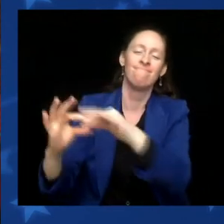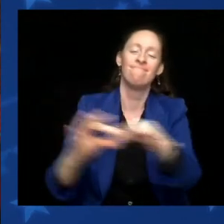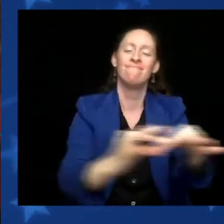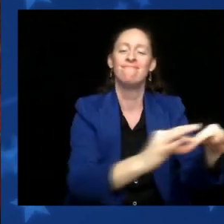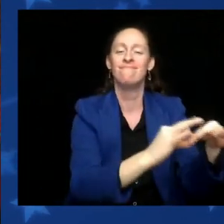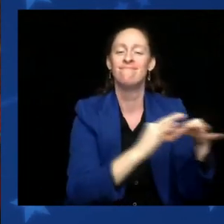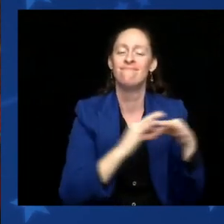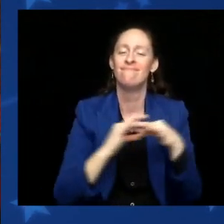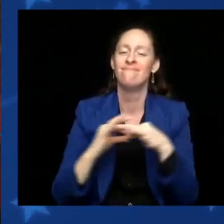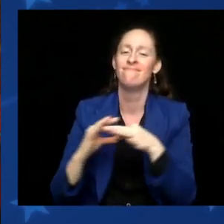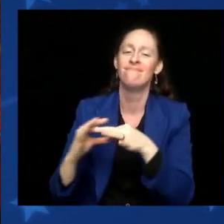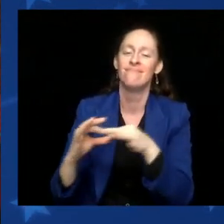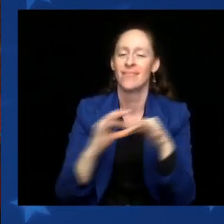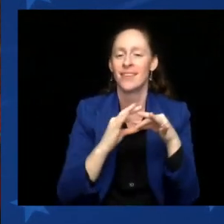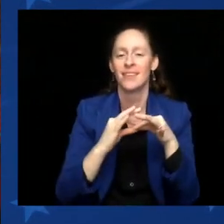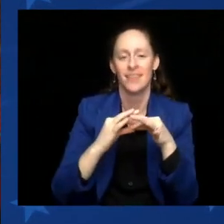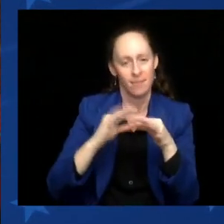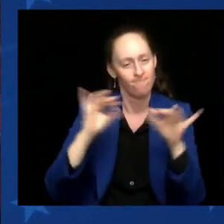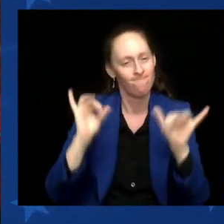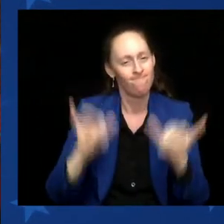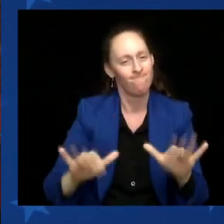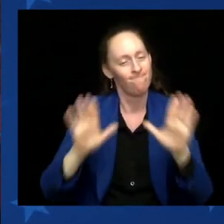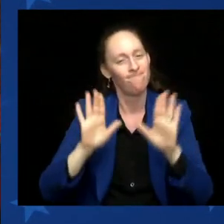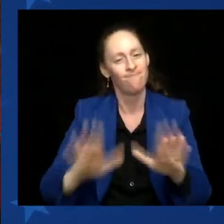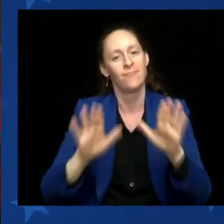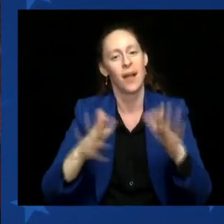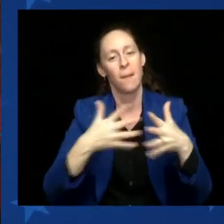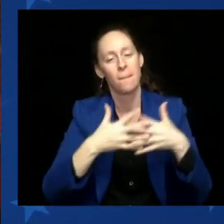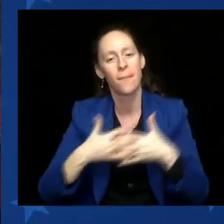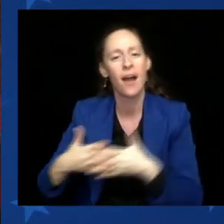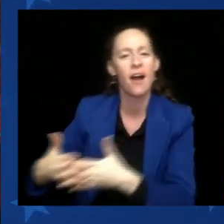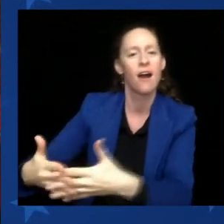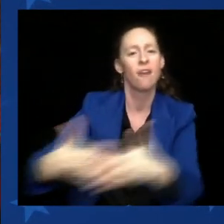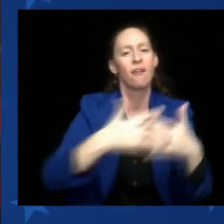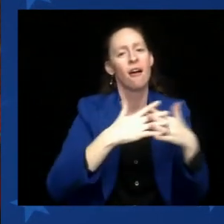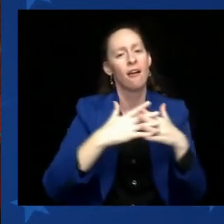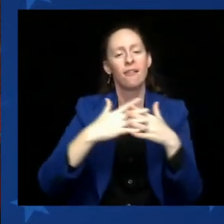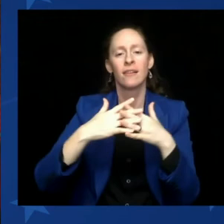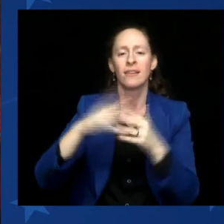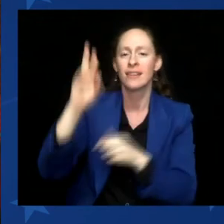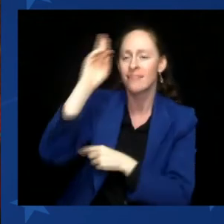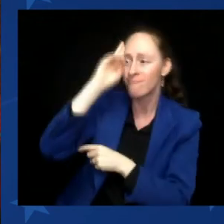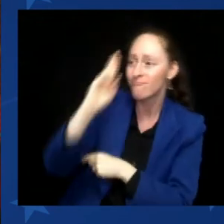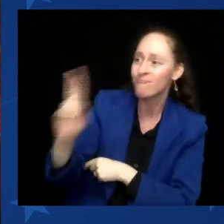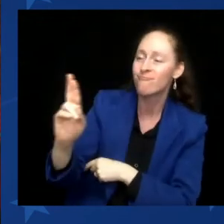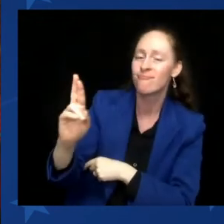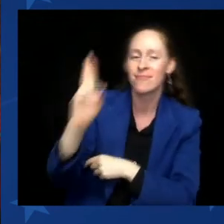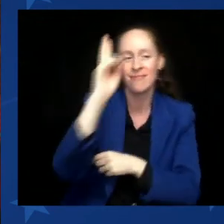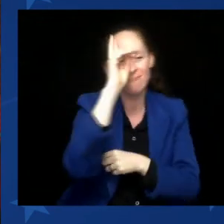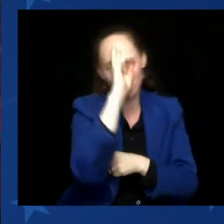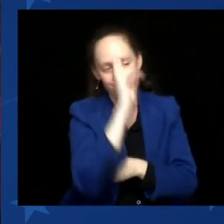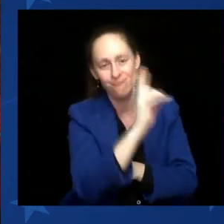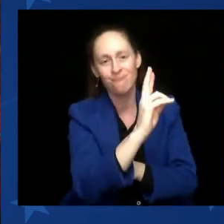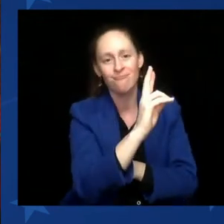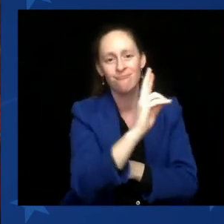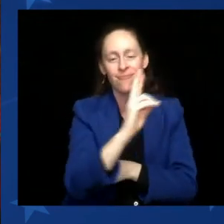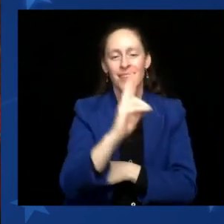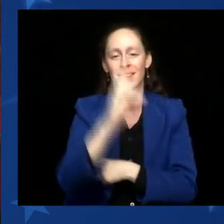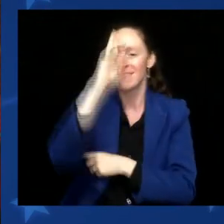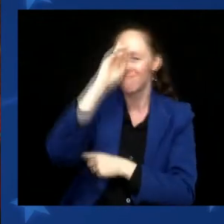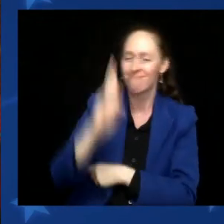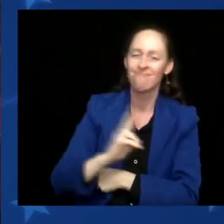It gives hate no safe harbor. It installs in everyone the belief that no matter where you start in